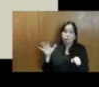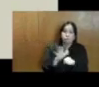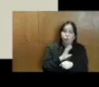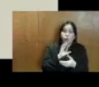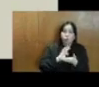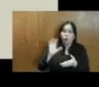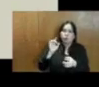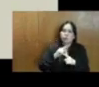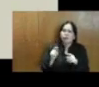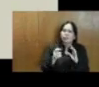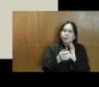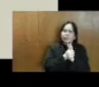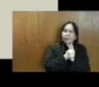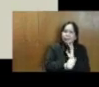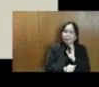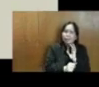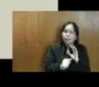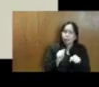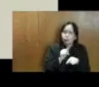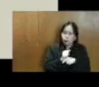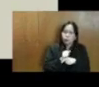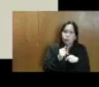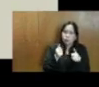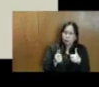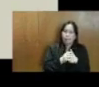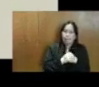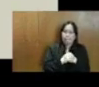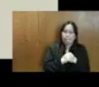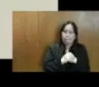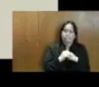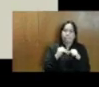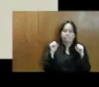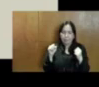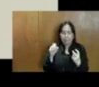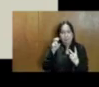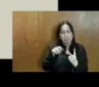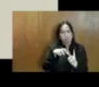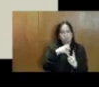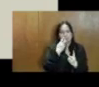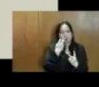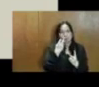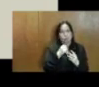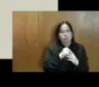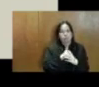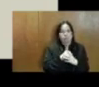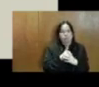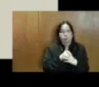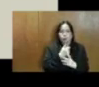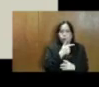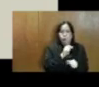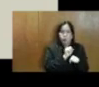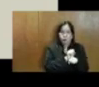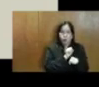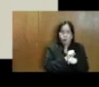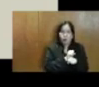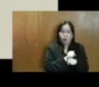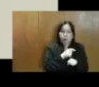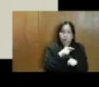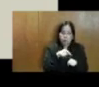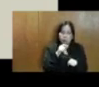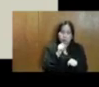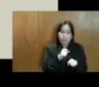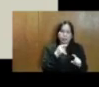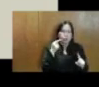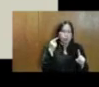training, appear to be significantly more likely to be entering into a green job. And this suggests maybe the